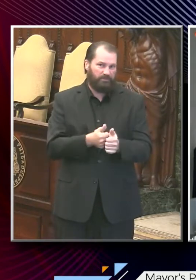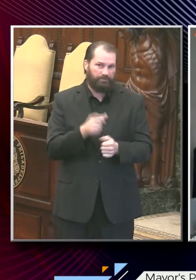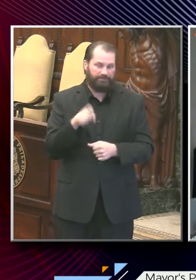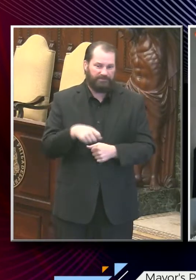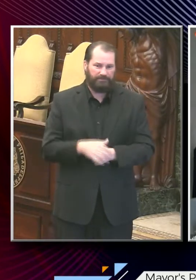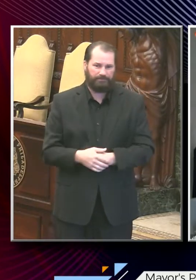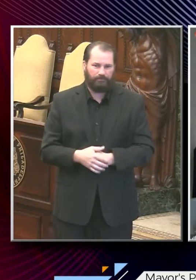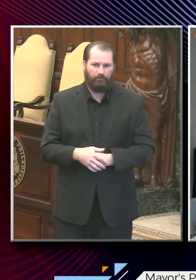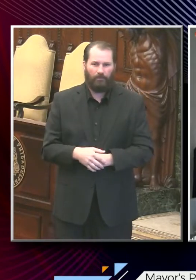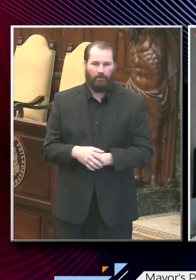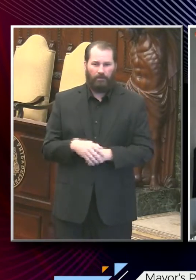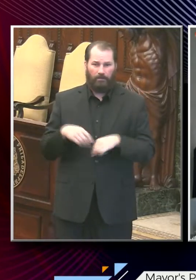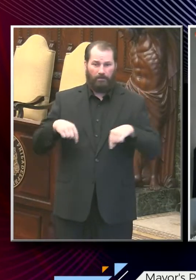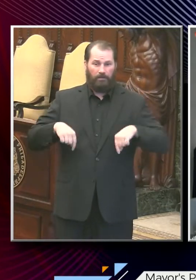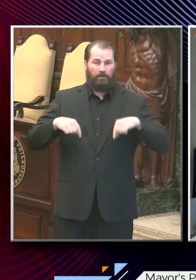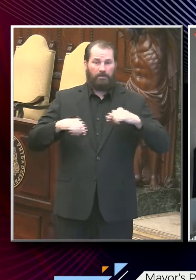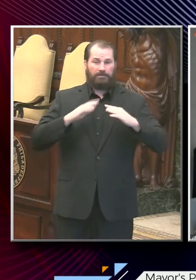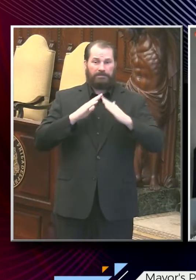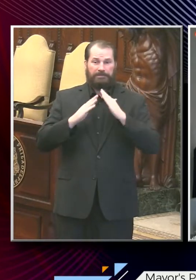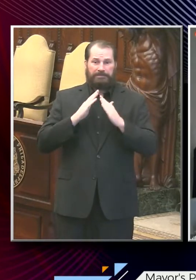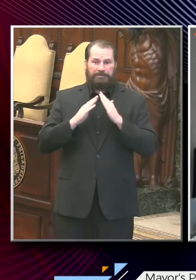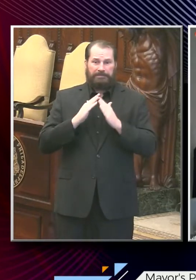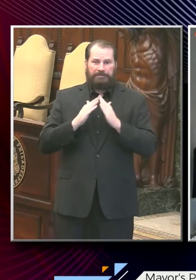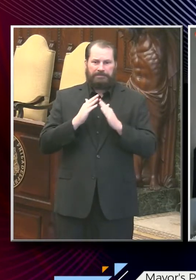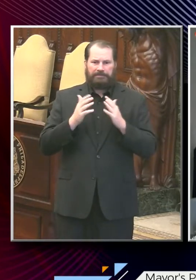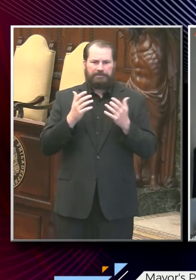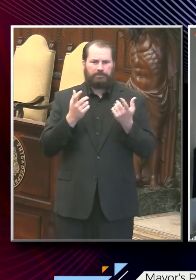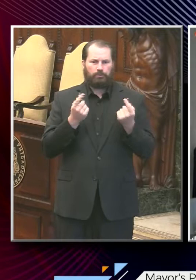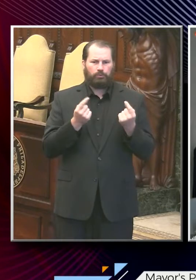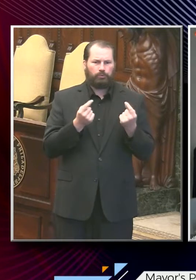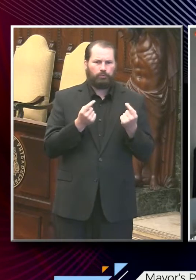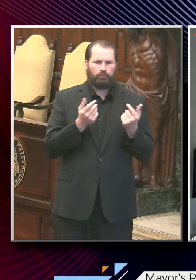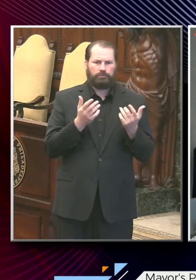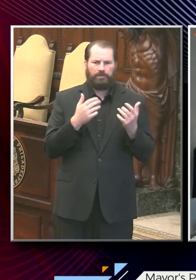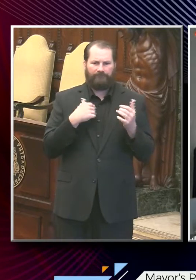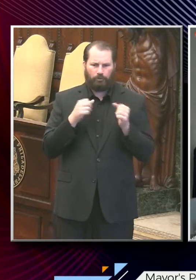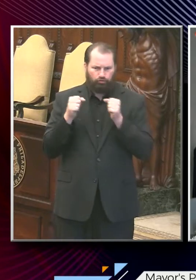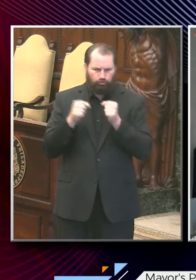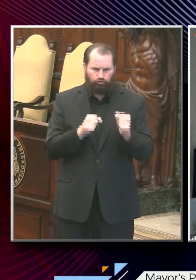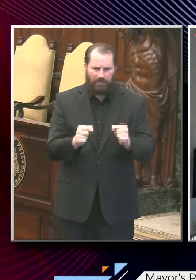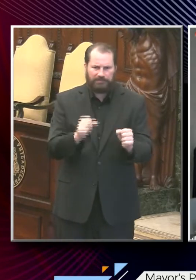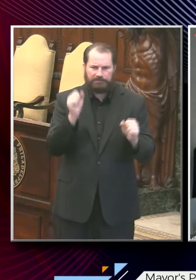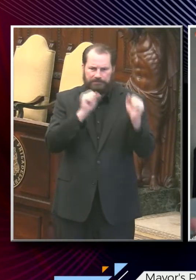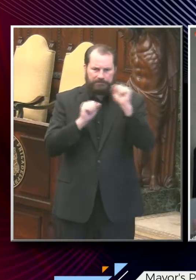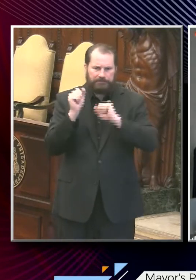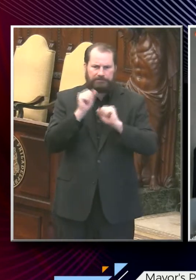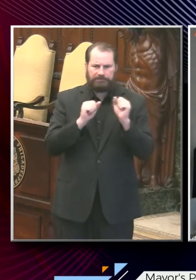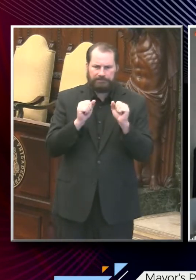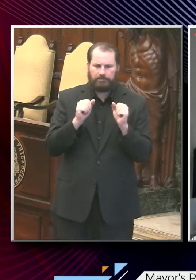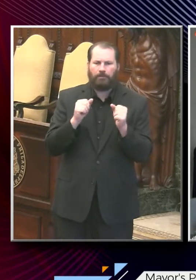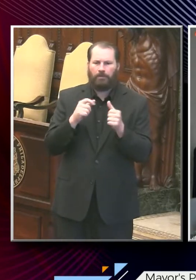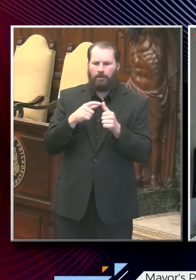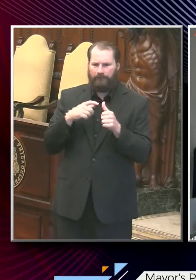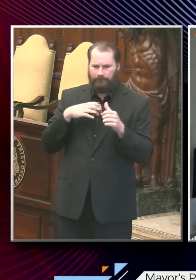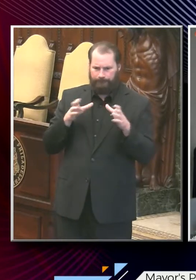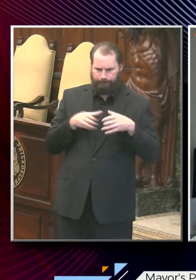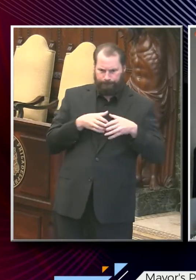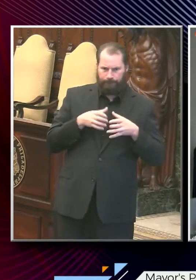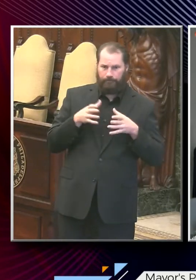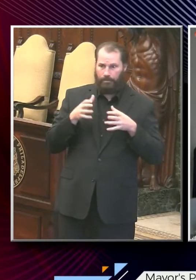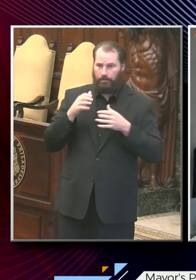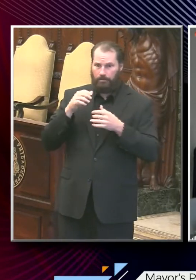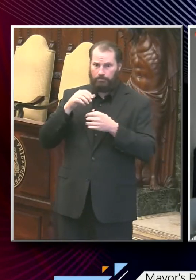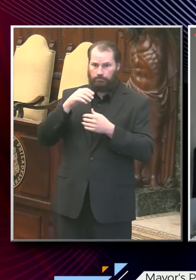city. Remember, our strategy has three parts to it. There's containment, there's social distancing, and there's protecting vulnerable